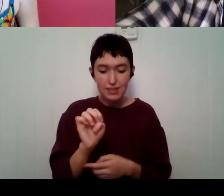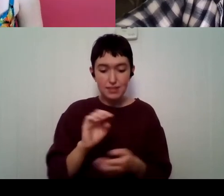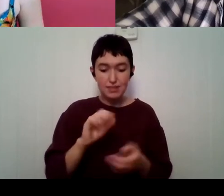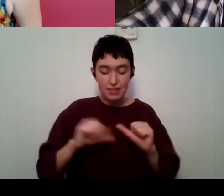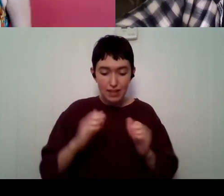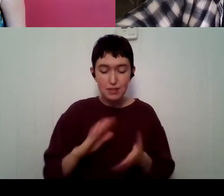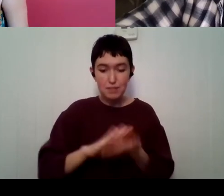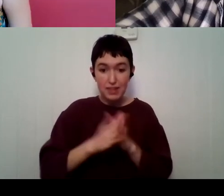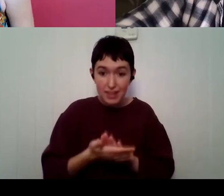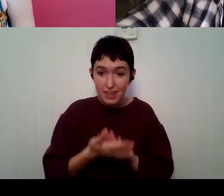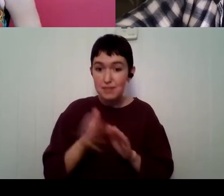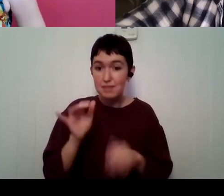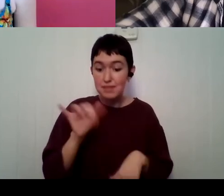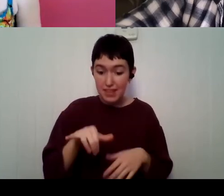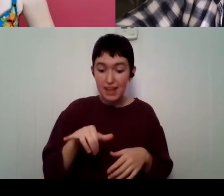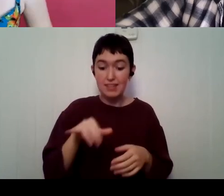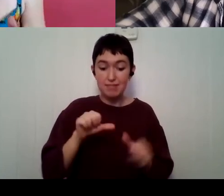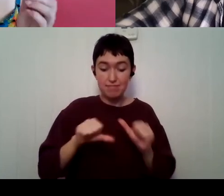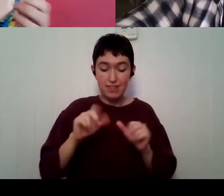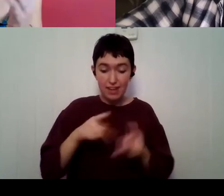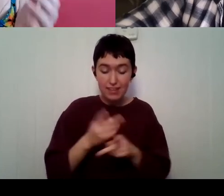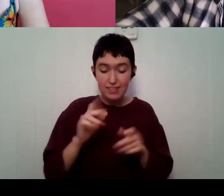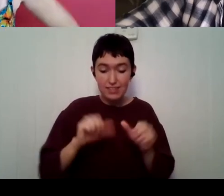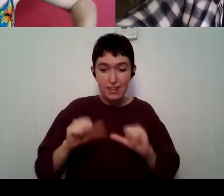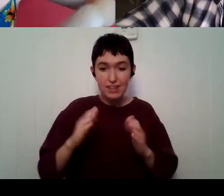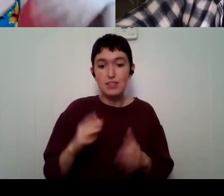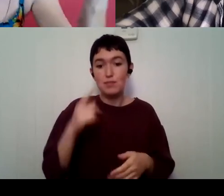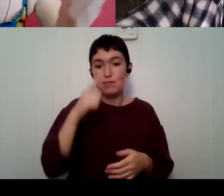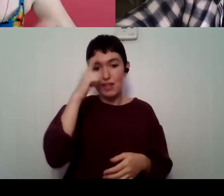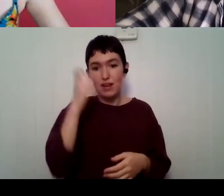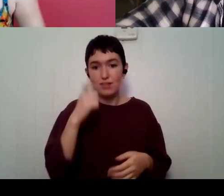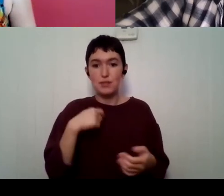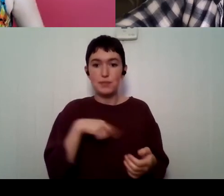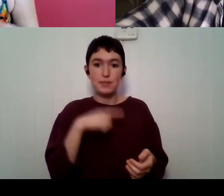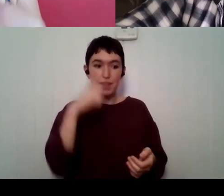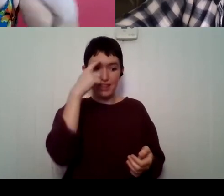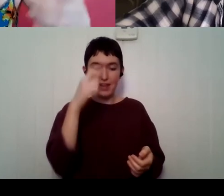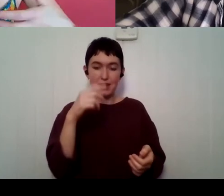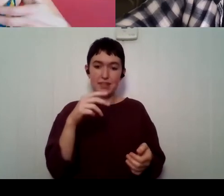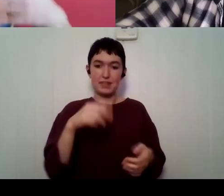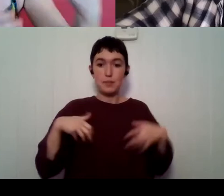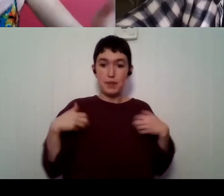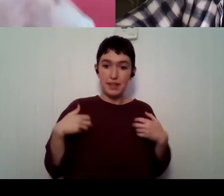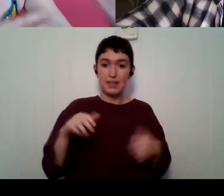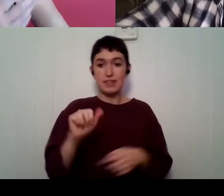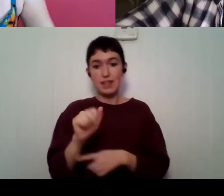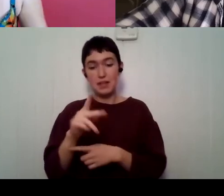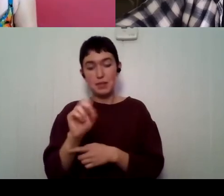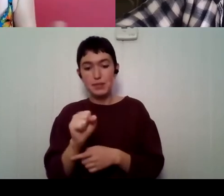lying if we said, oh no, I don't find monkeys cute. But when we share these memes of monkeys and outfits and things like that, it also can be